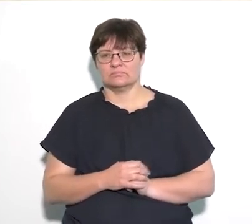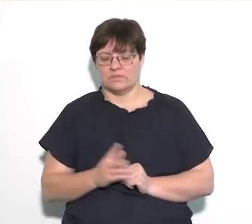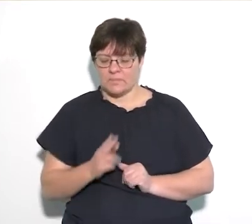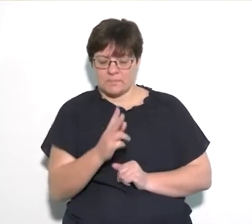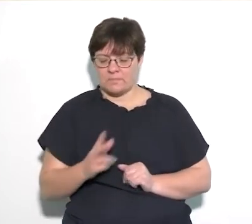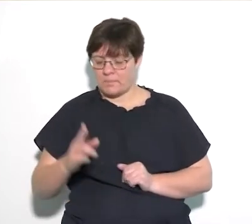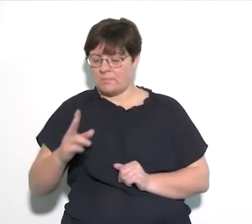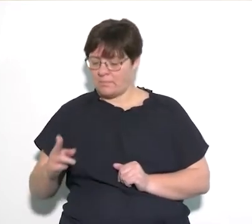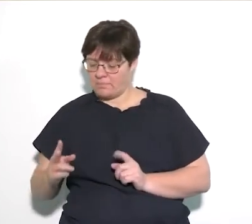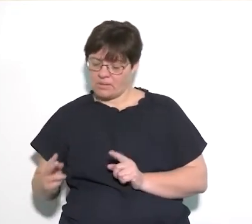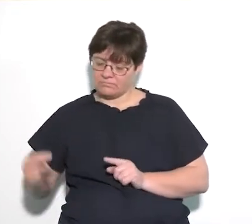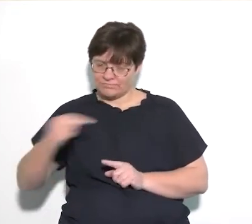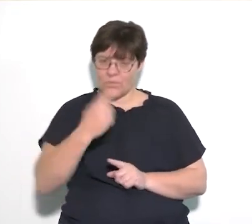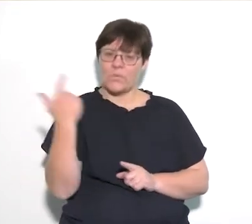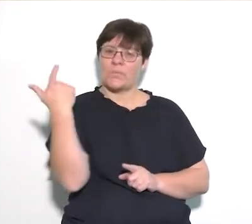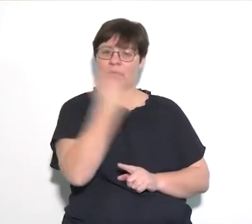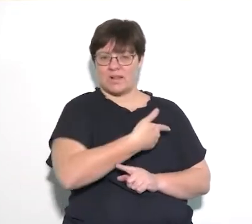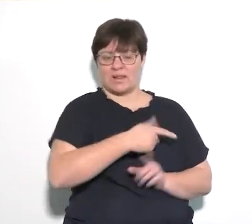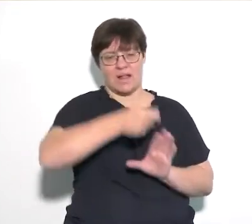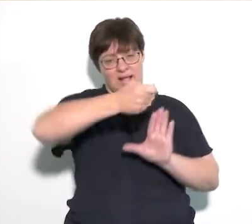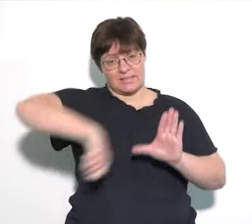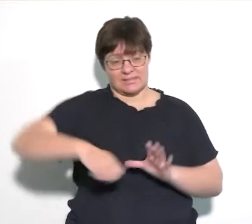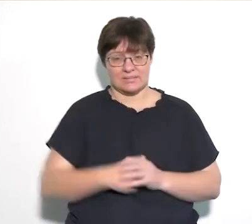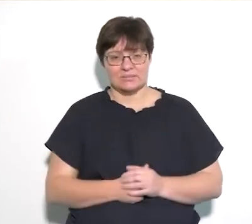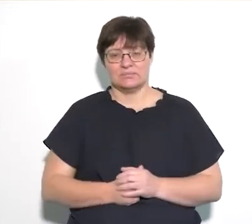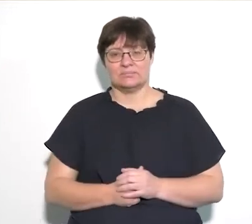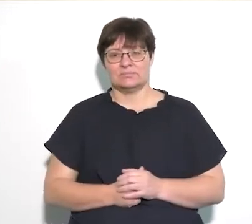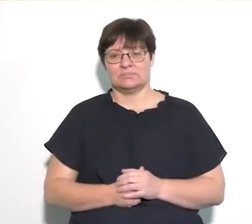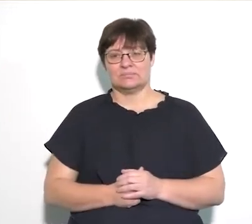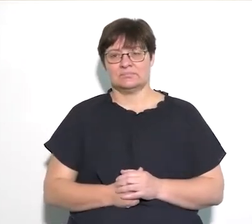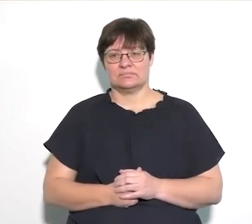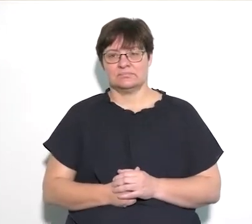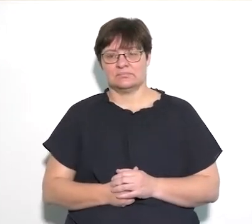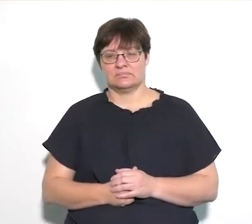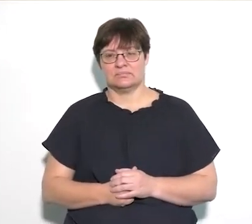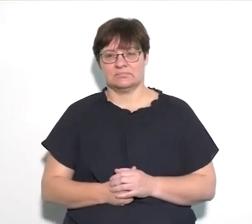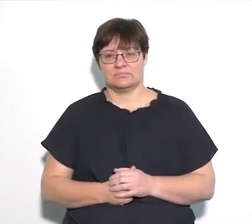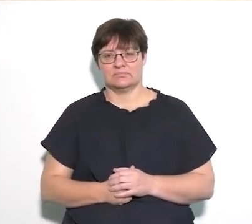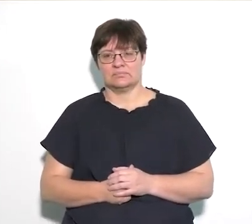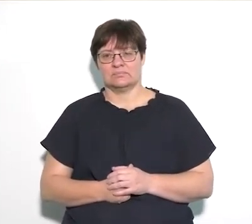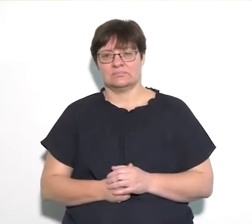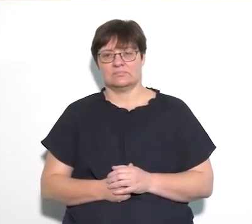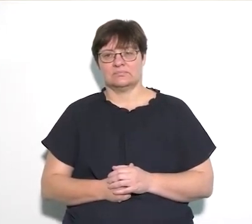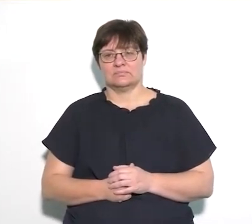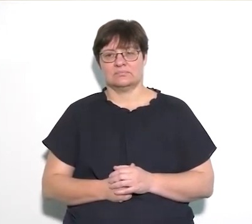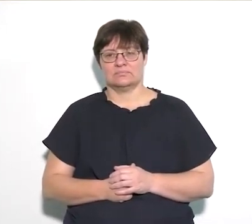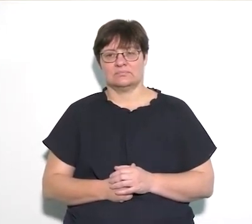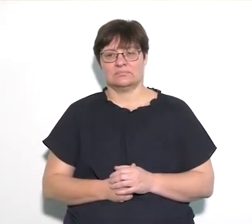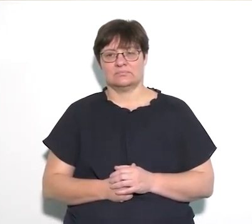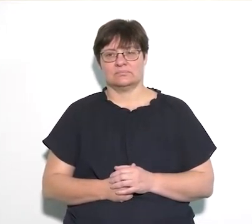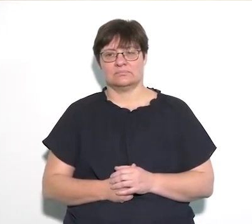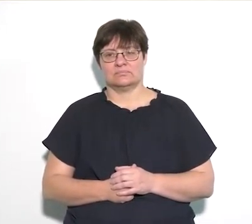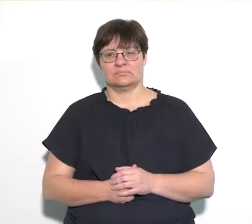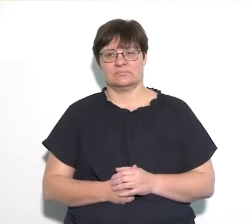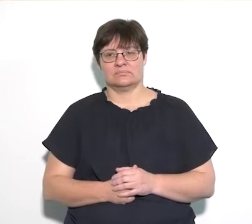of places to make it easier to flex the lid. And then I'm going to